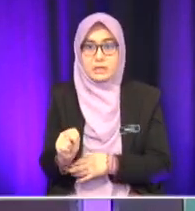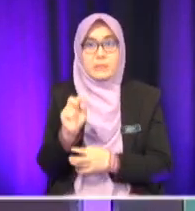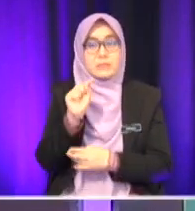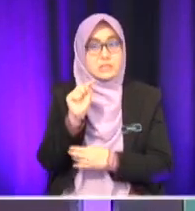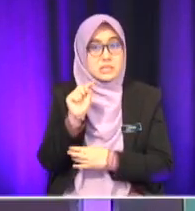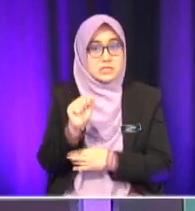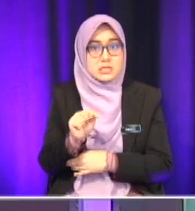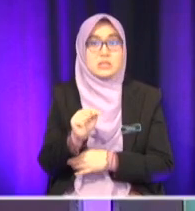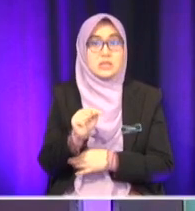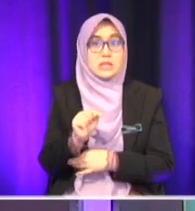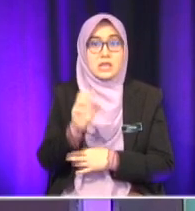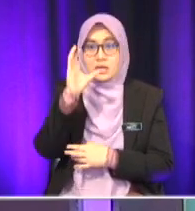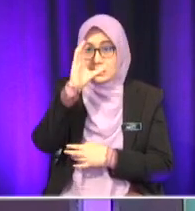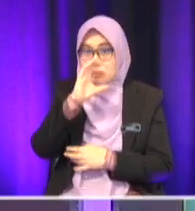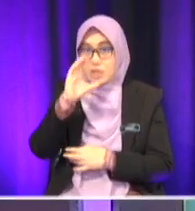differences. So Okay. don't,